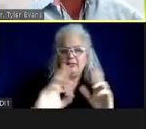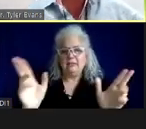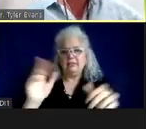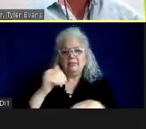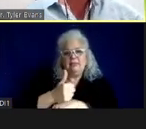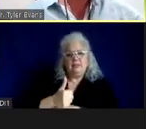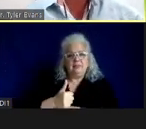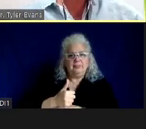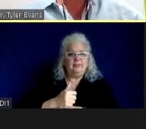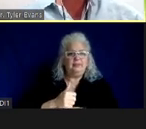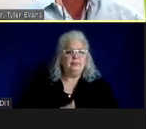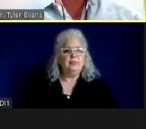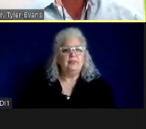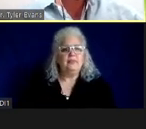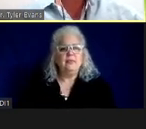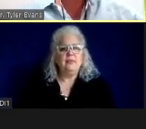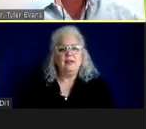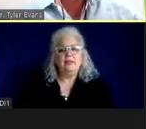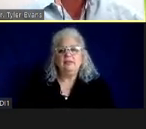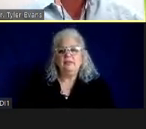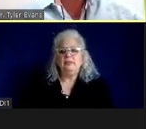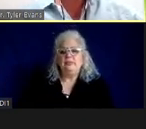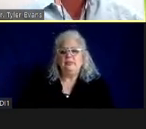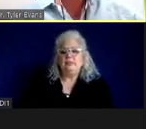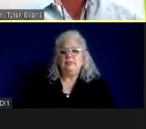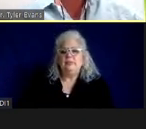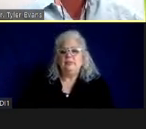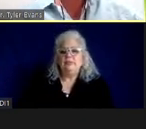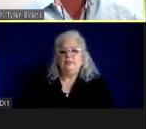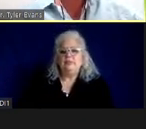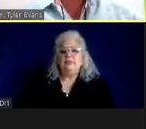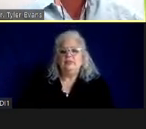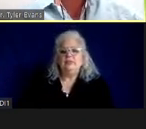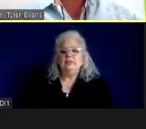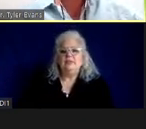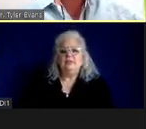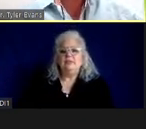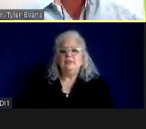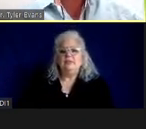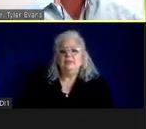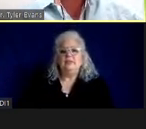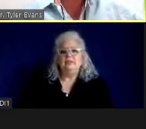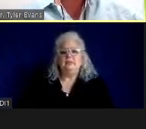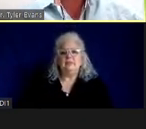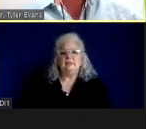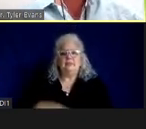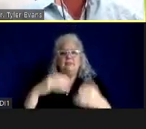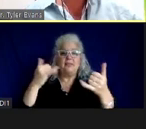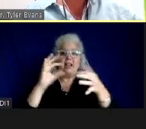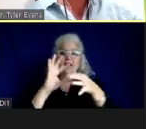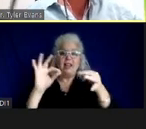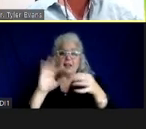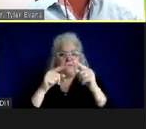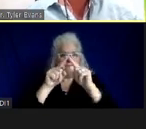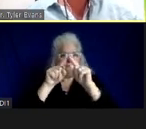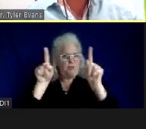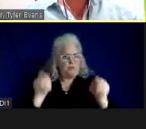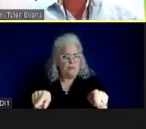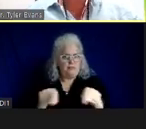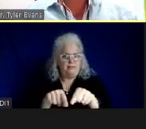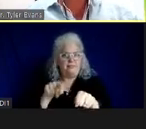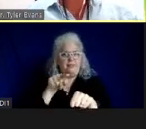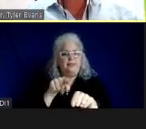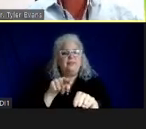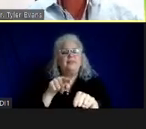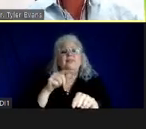please. And this just kind of goes into the form a little bit further. There are certain comorbidities that we're